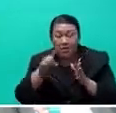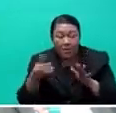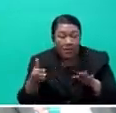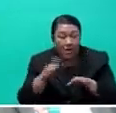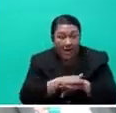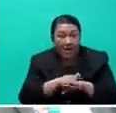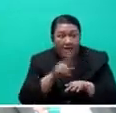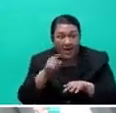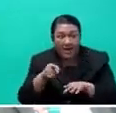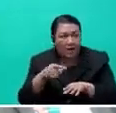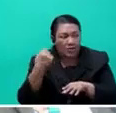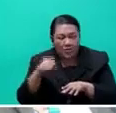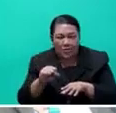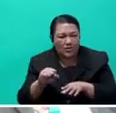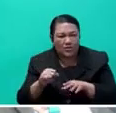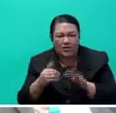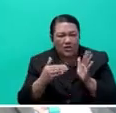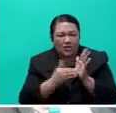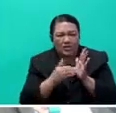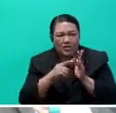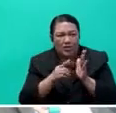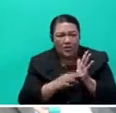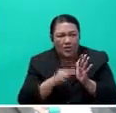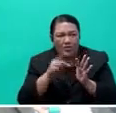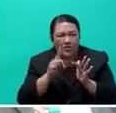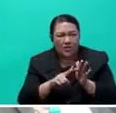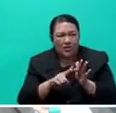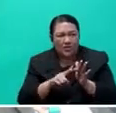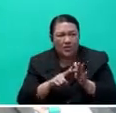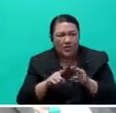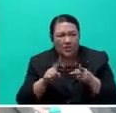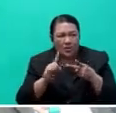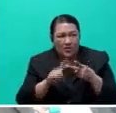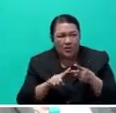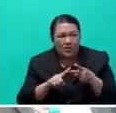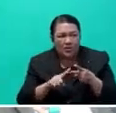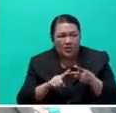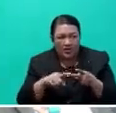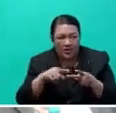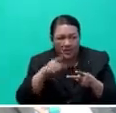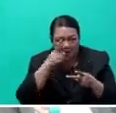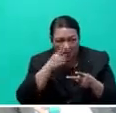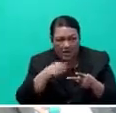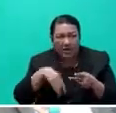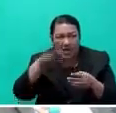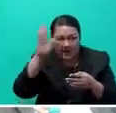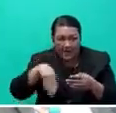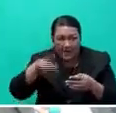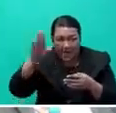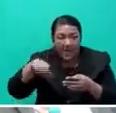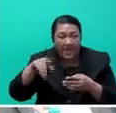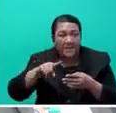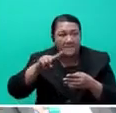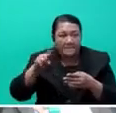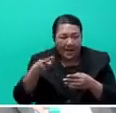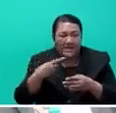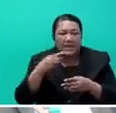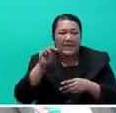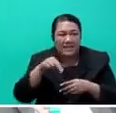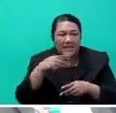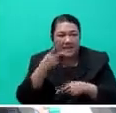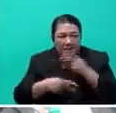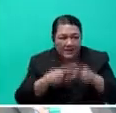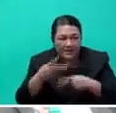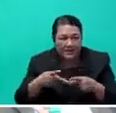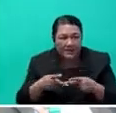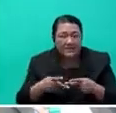Second, they cannot paint. So you can paint the town, but there is a process. You can dismantle, but